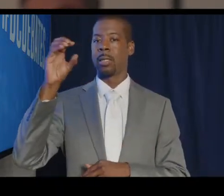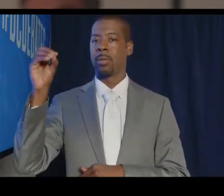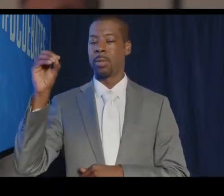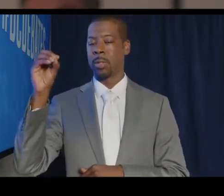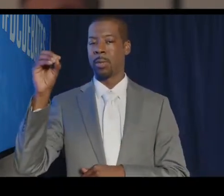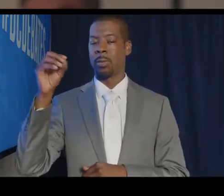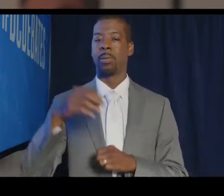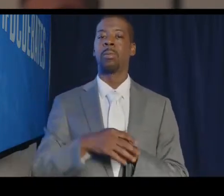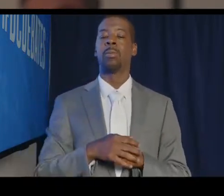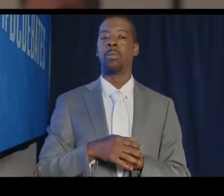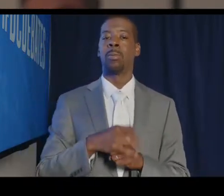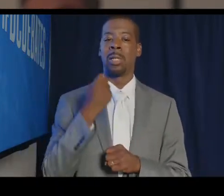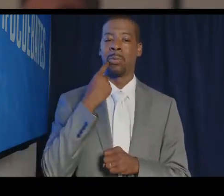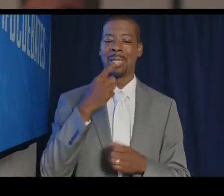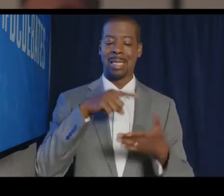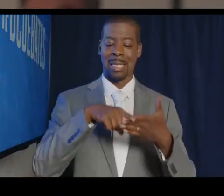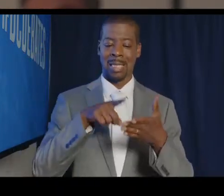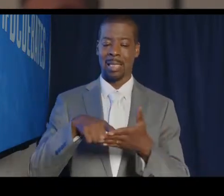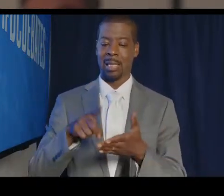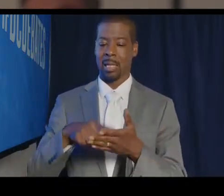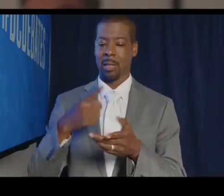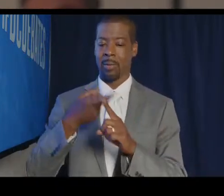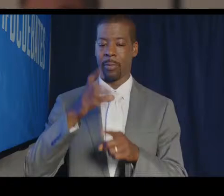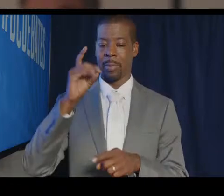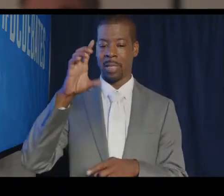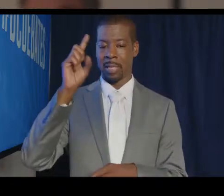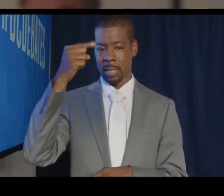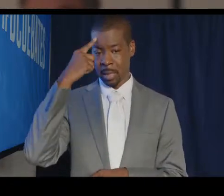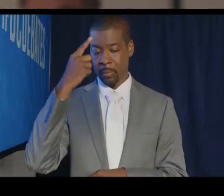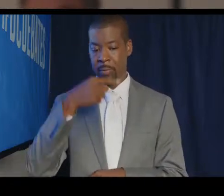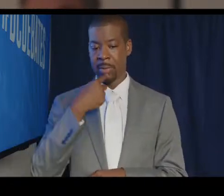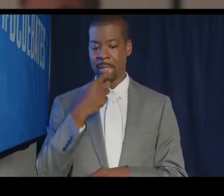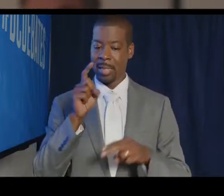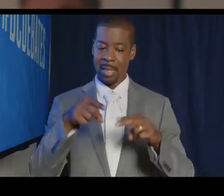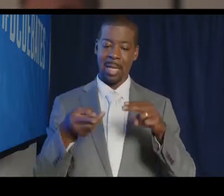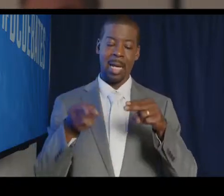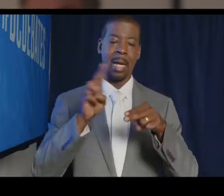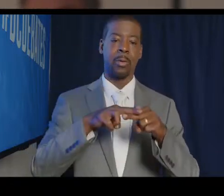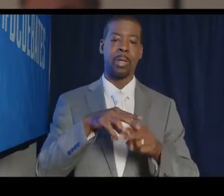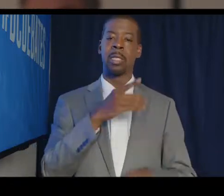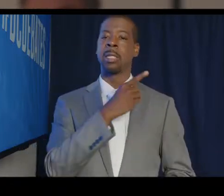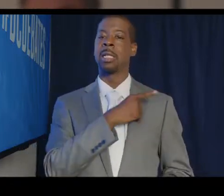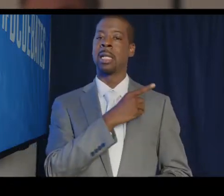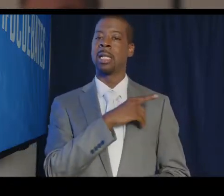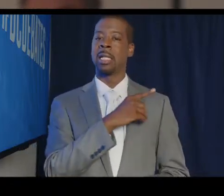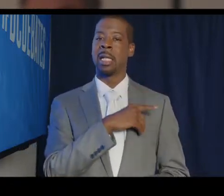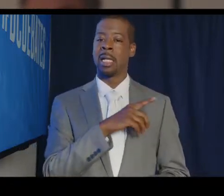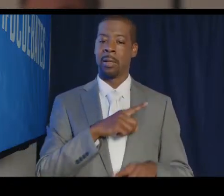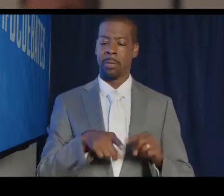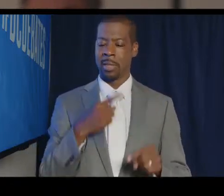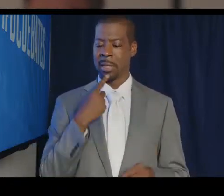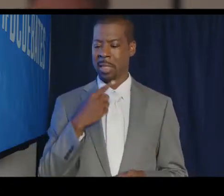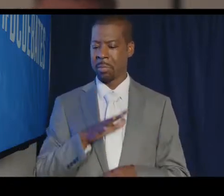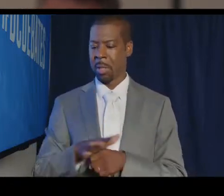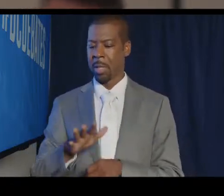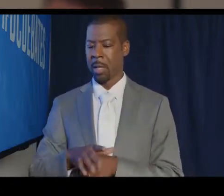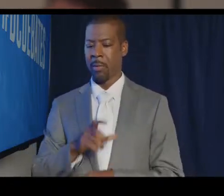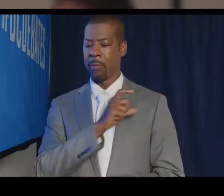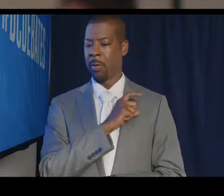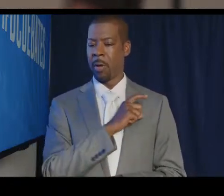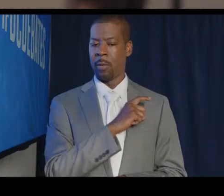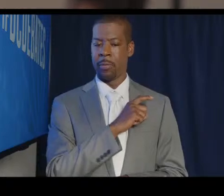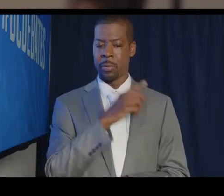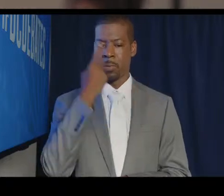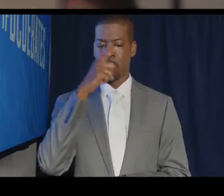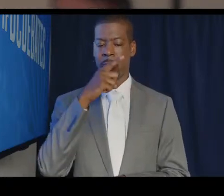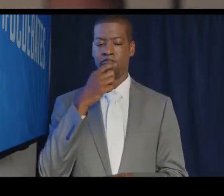Auditor Kathy Patterson recommended boosting the number of detectives on the force, but concluded that there were enough officers assigned to patrol